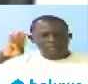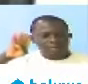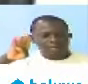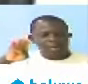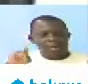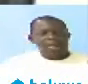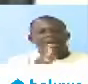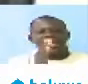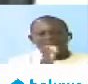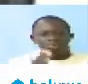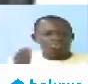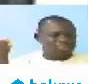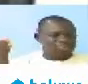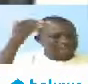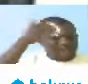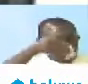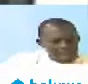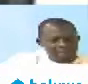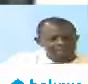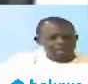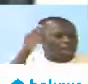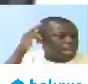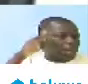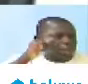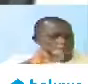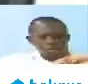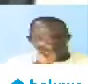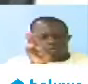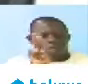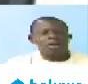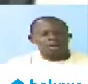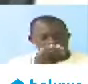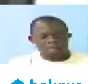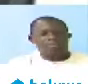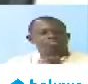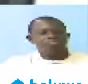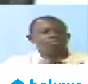biri directly. He didn't go to Liberia directly. Jira Afrika Coast le.